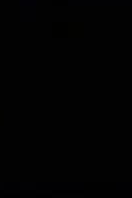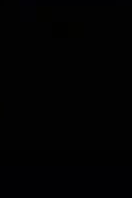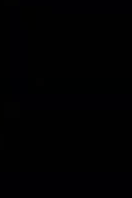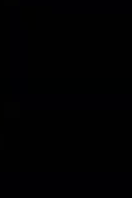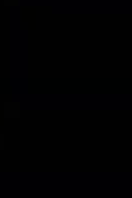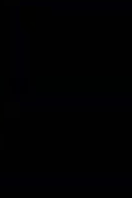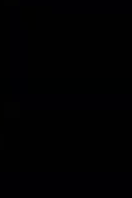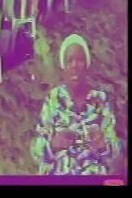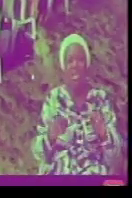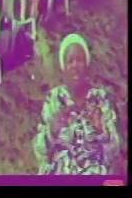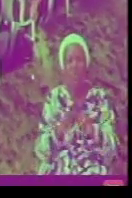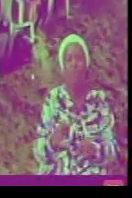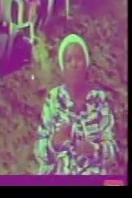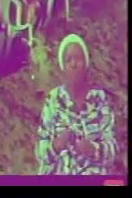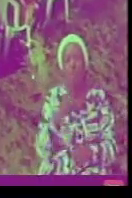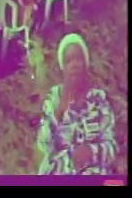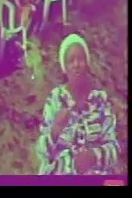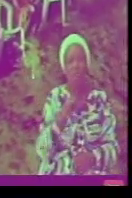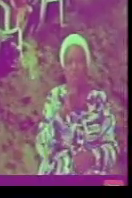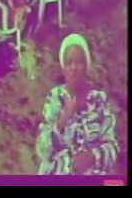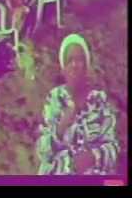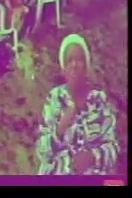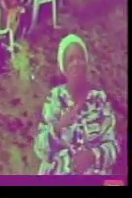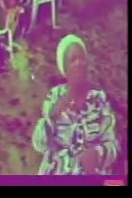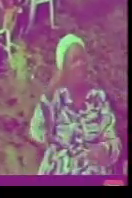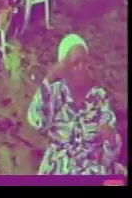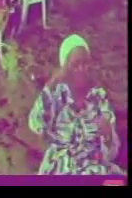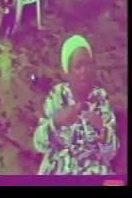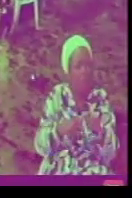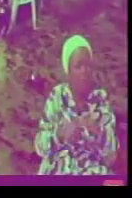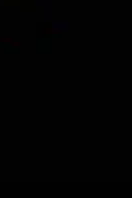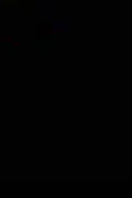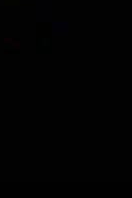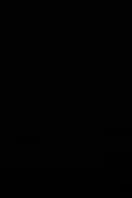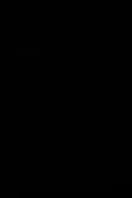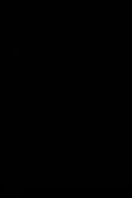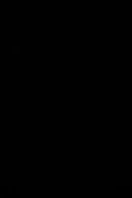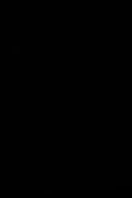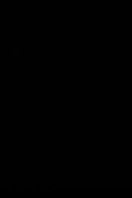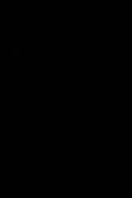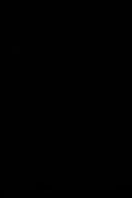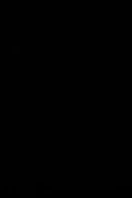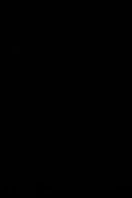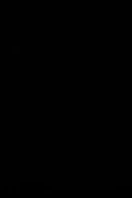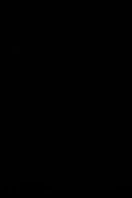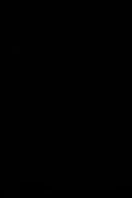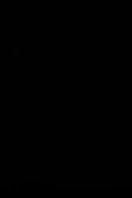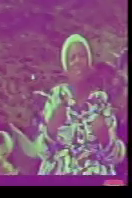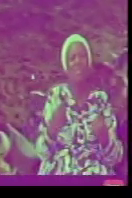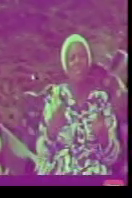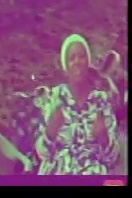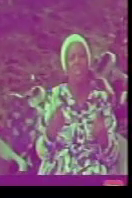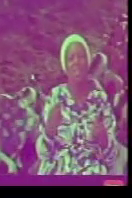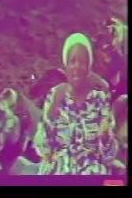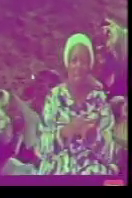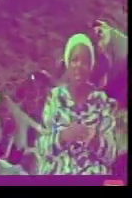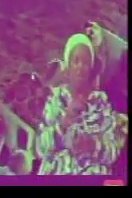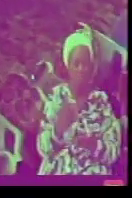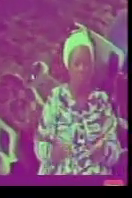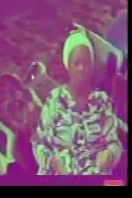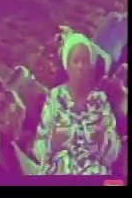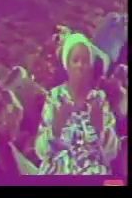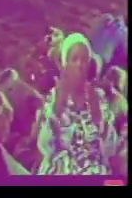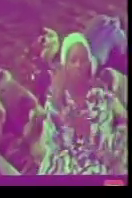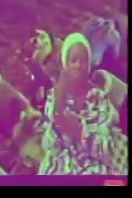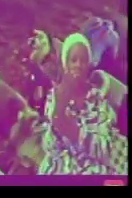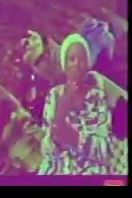him to so forgive you that even God will not have remembered any of the sins you have